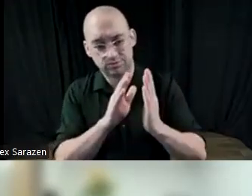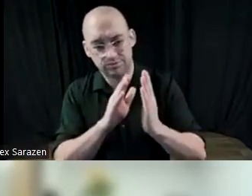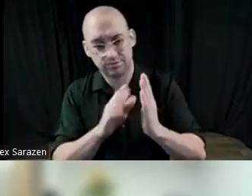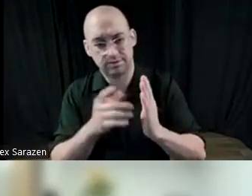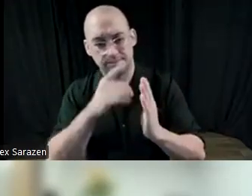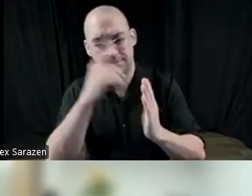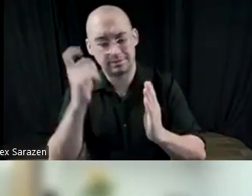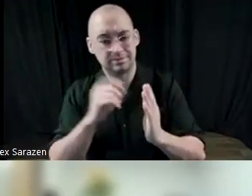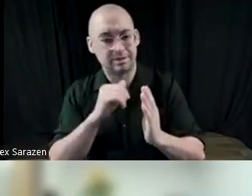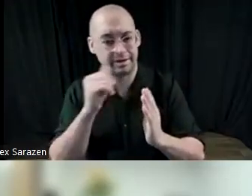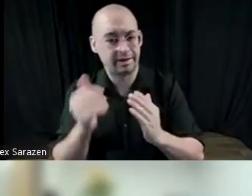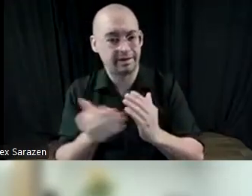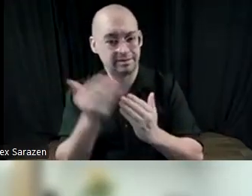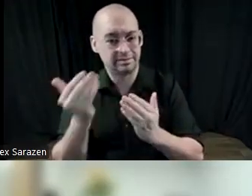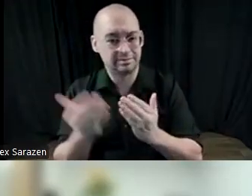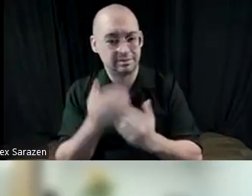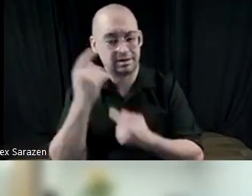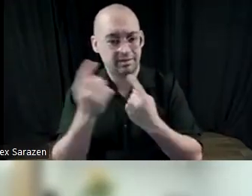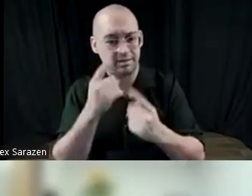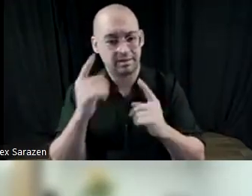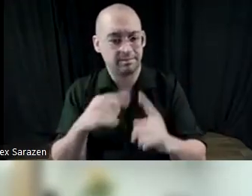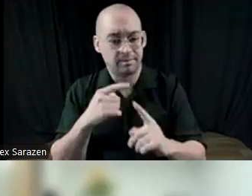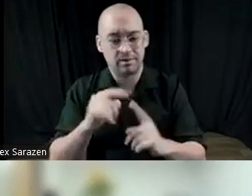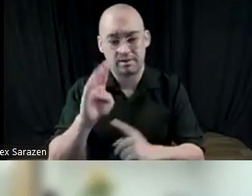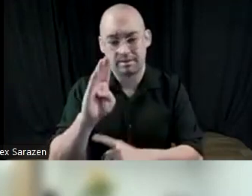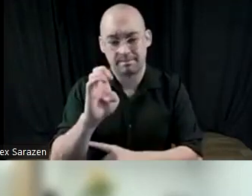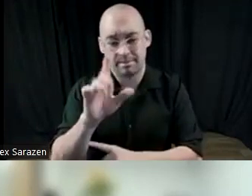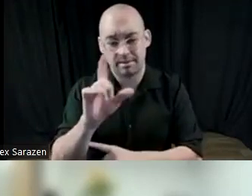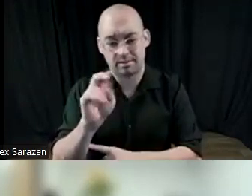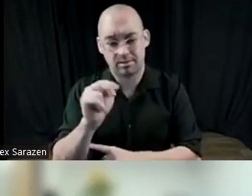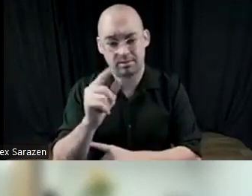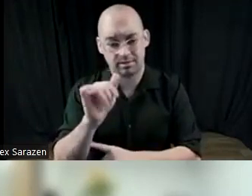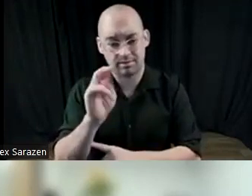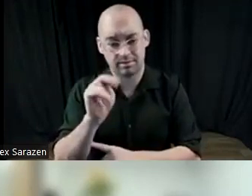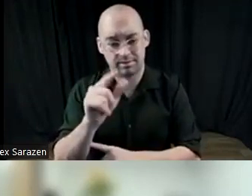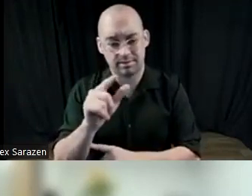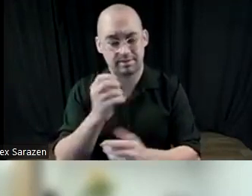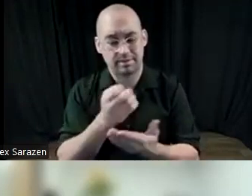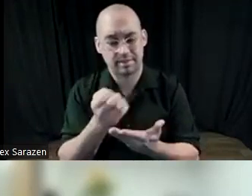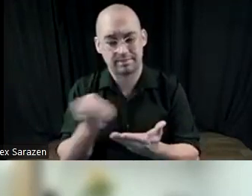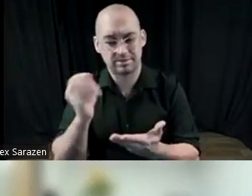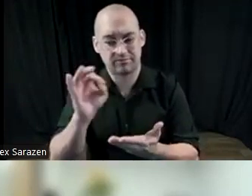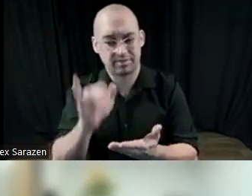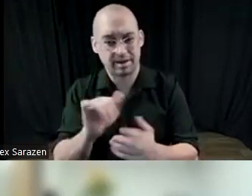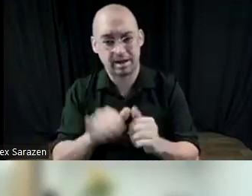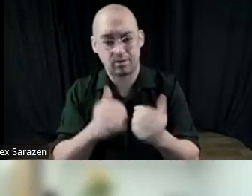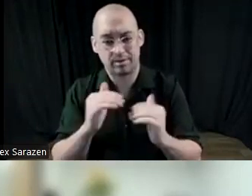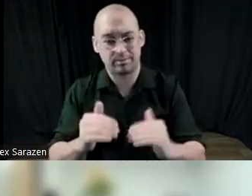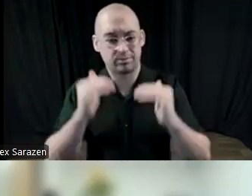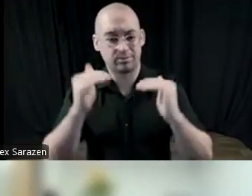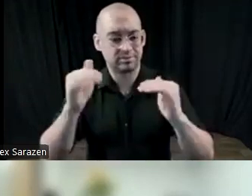not so easy to think about belonging and the elements of belonging and how to enhance belonging in